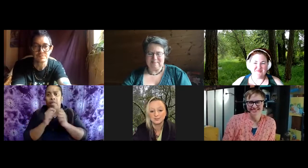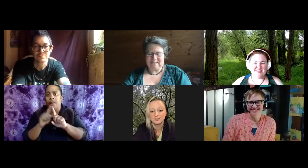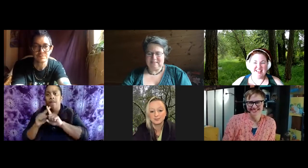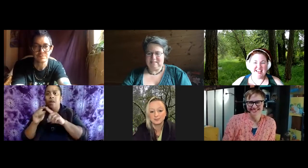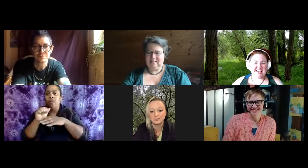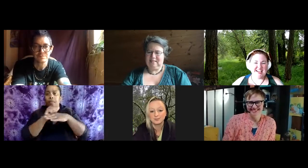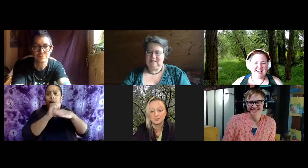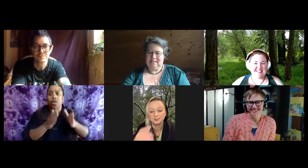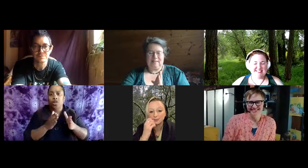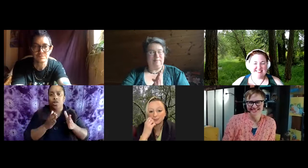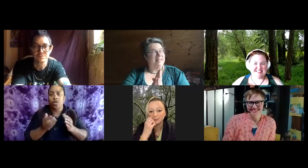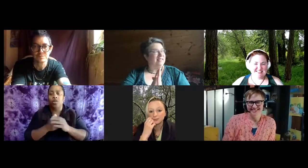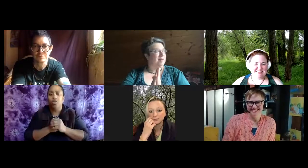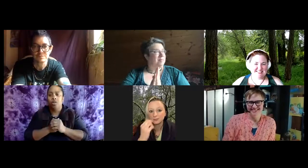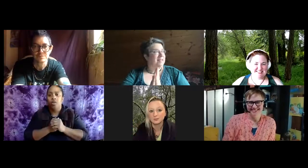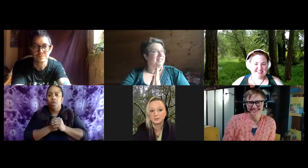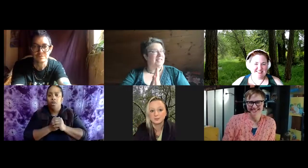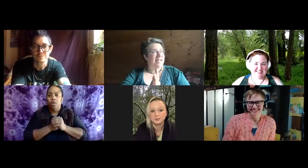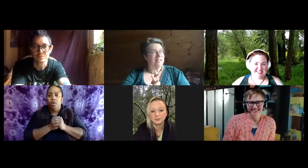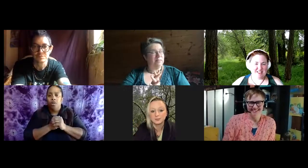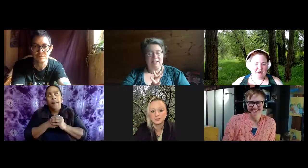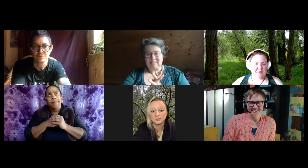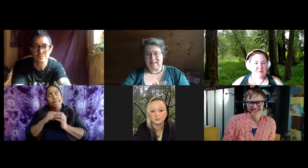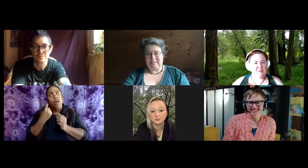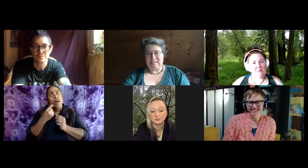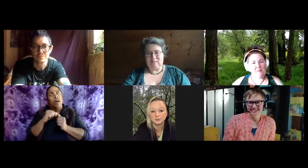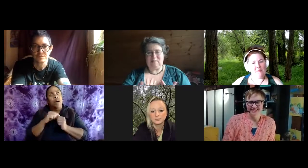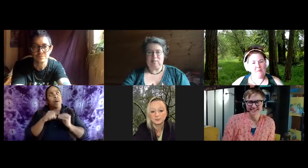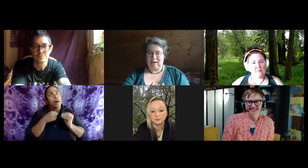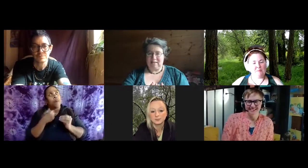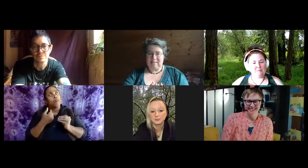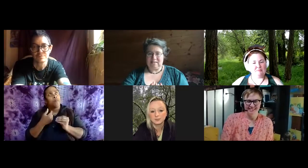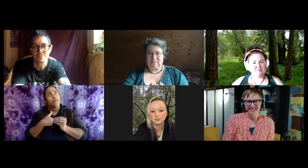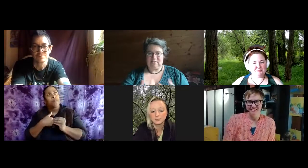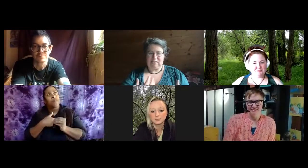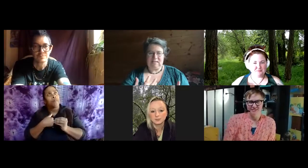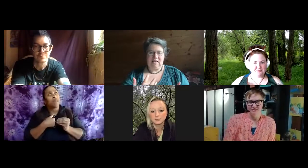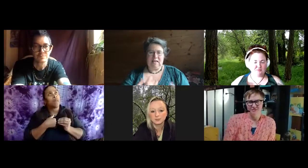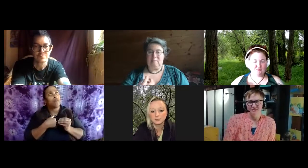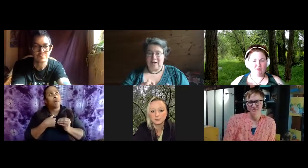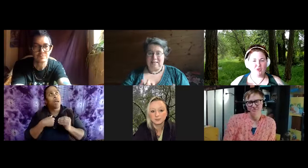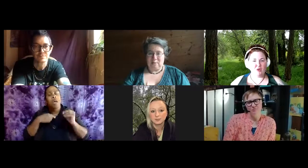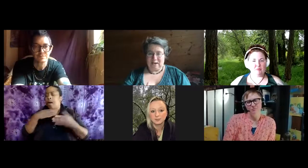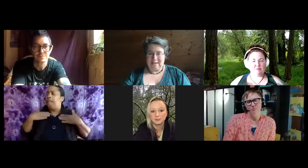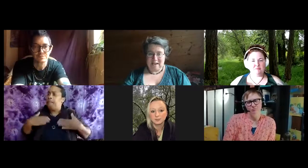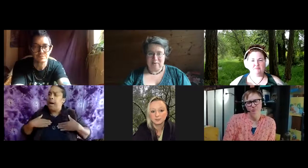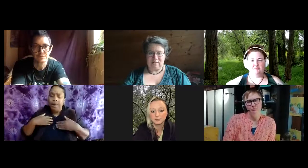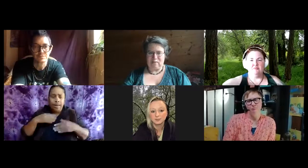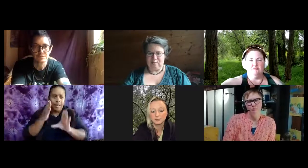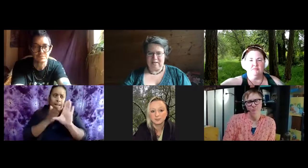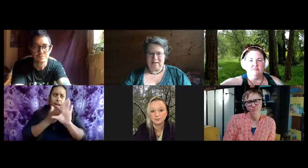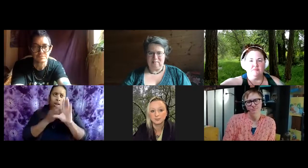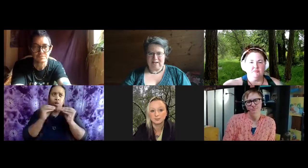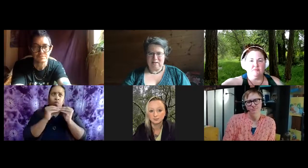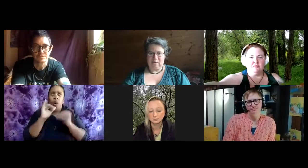tonight. Anything else about me, I should say? I guess with the body psychology, it's really about awareness of just the body that we're in now and our